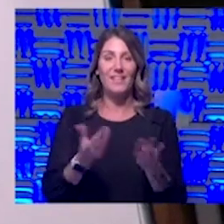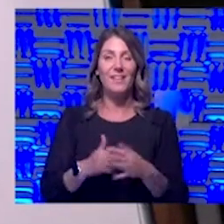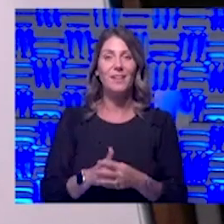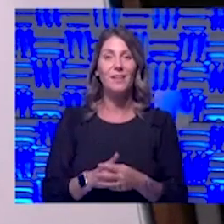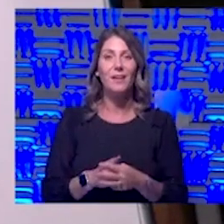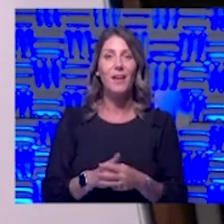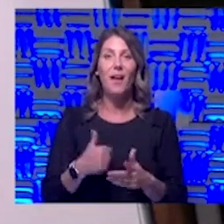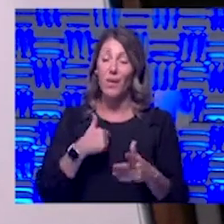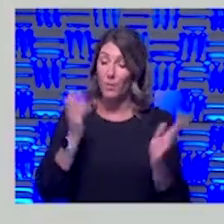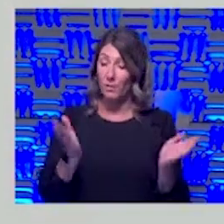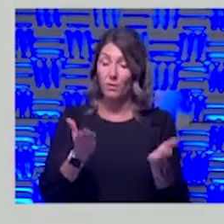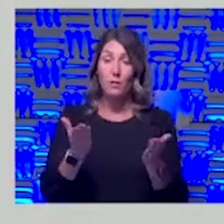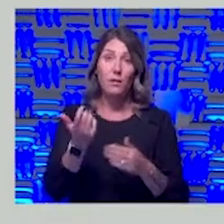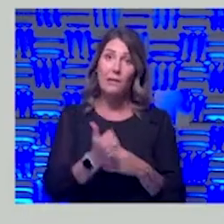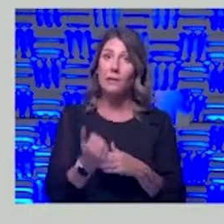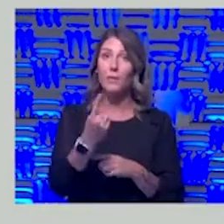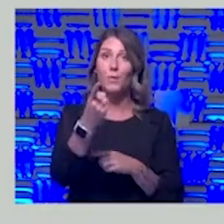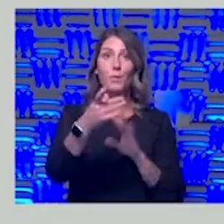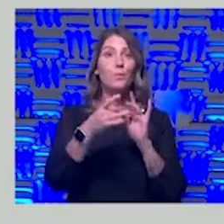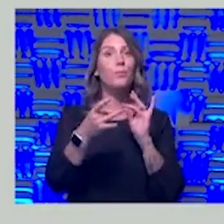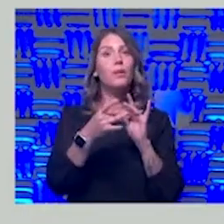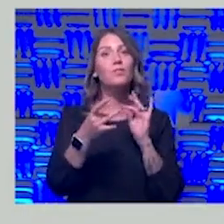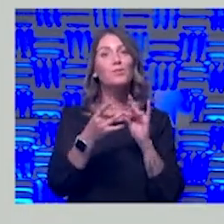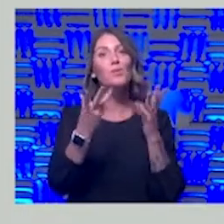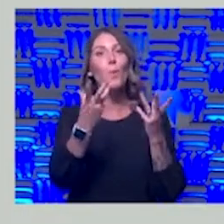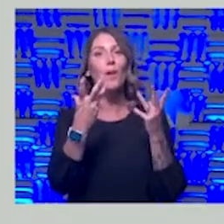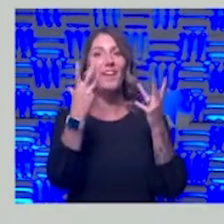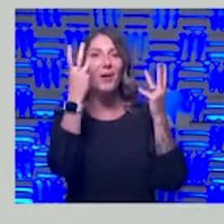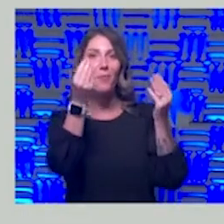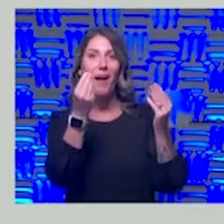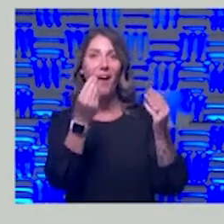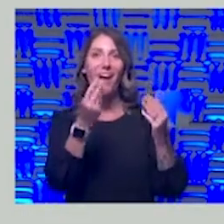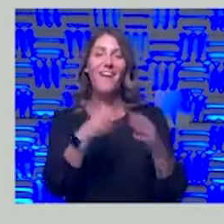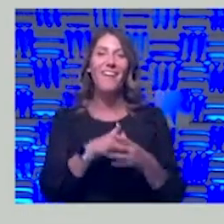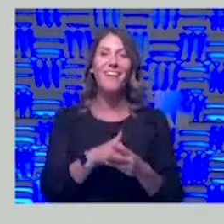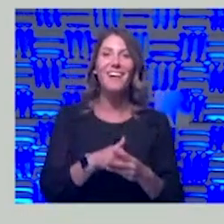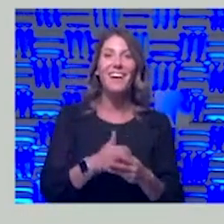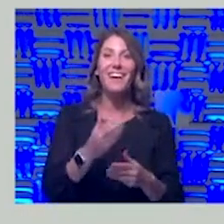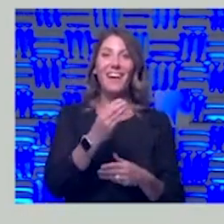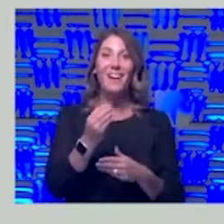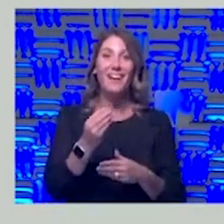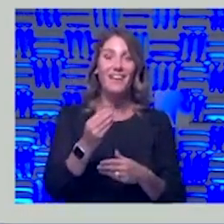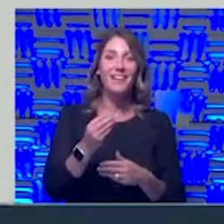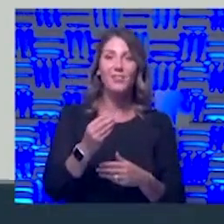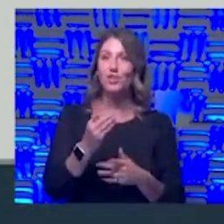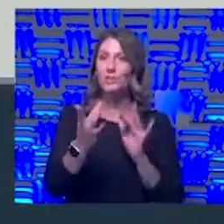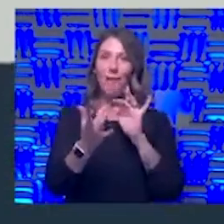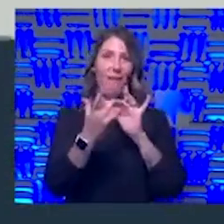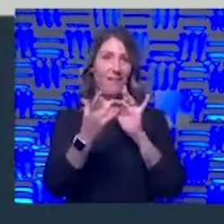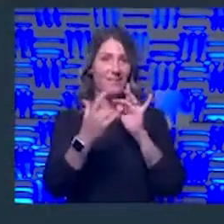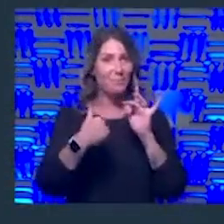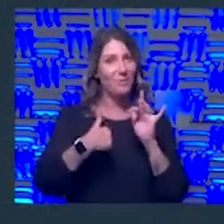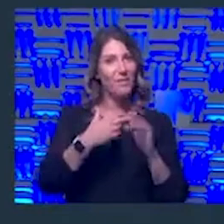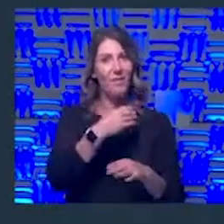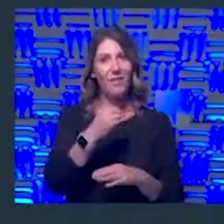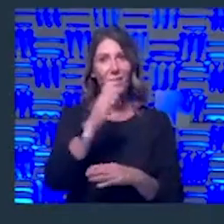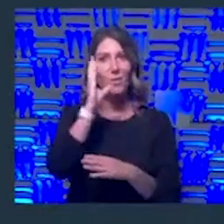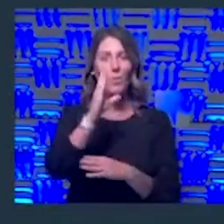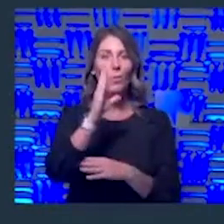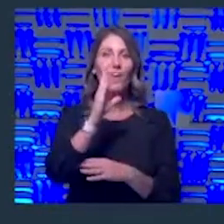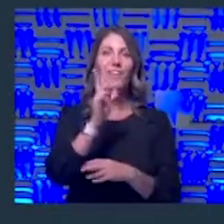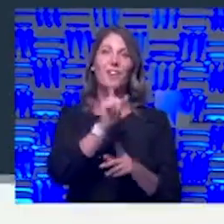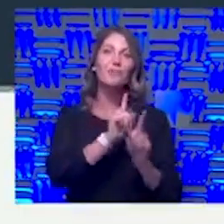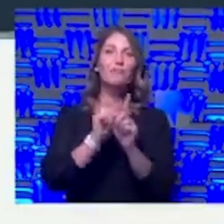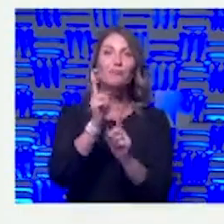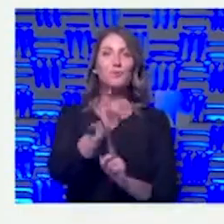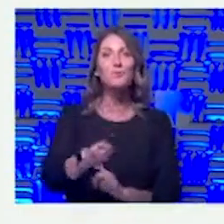would encourage anybody, you mentioned that you wanted to come out, and I'll tell you, you should just get a hold of me and I'll take in and show you around the village a